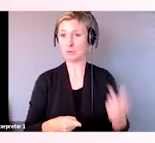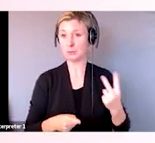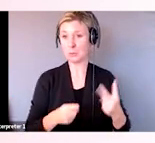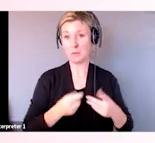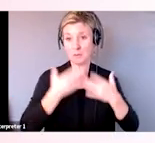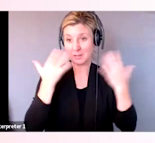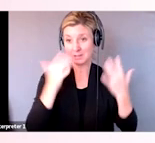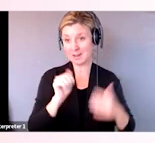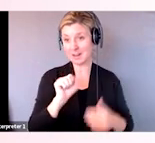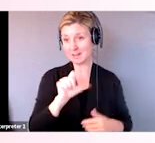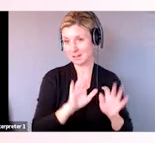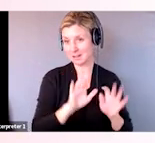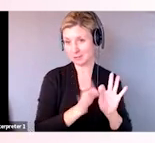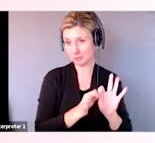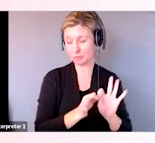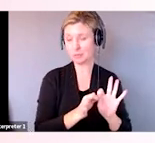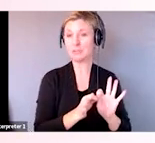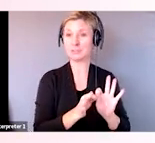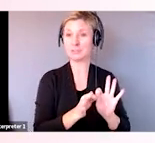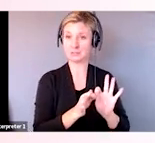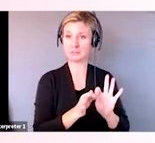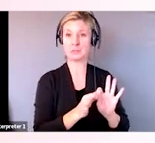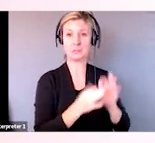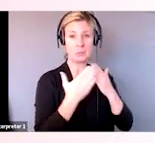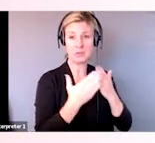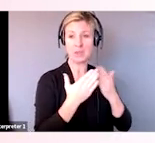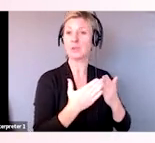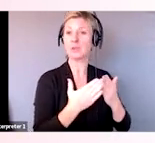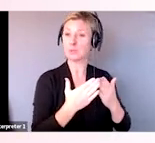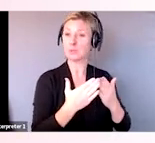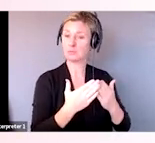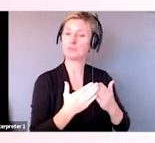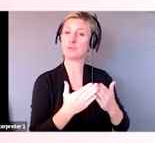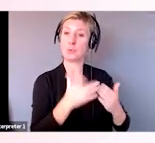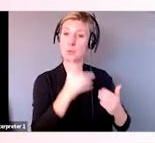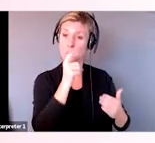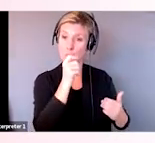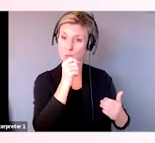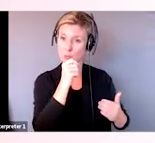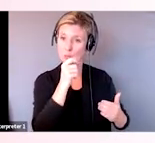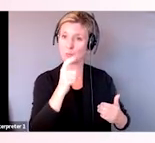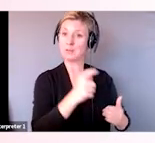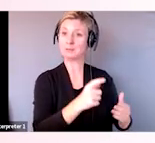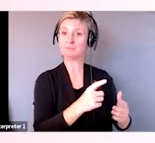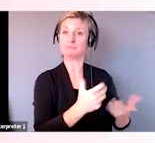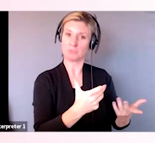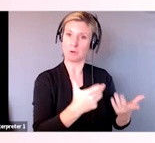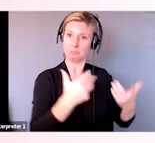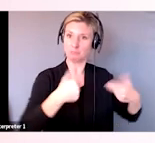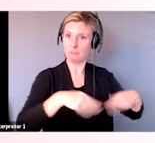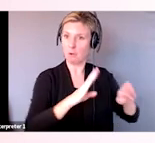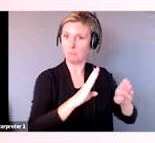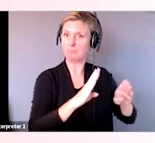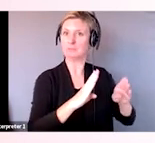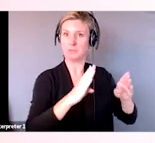whose time today is graciously provided in kind by Asign, Liz and